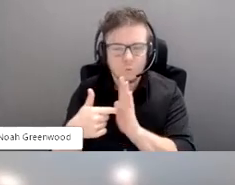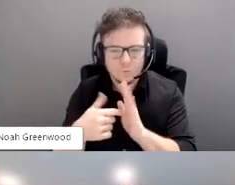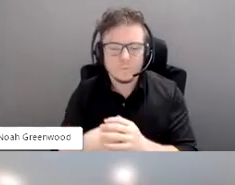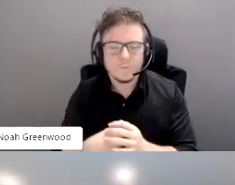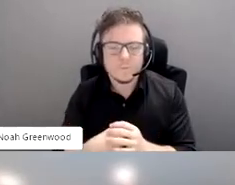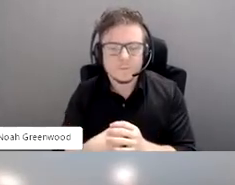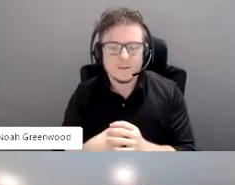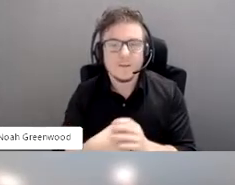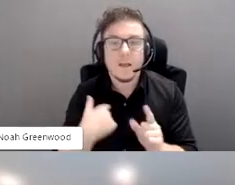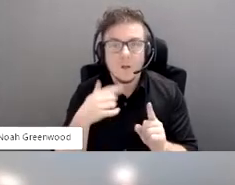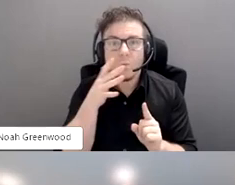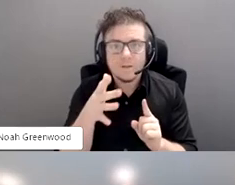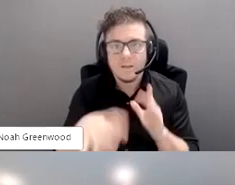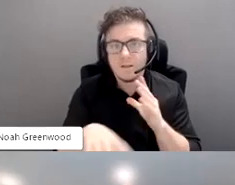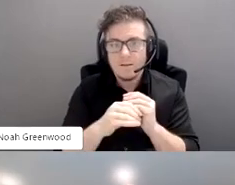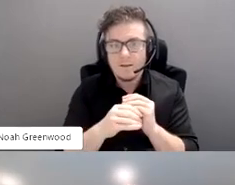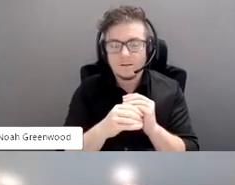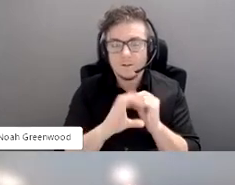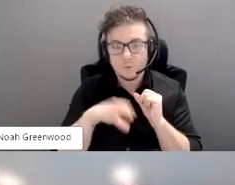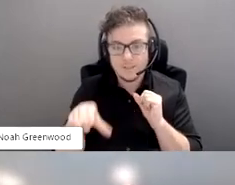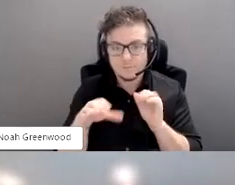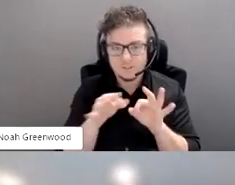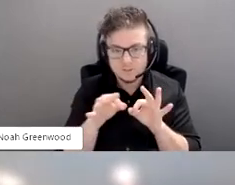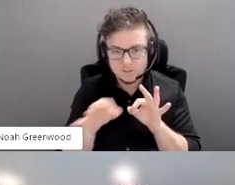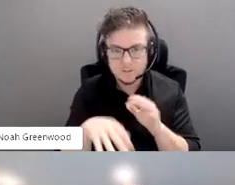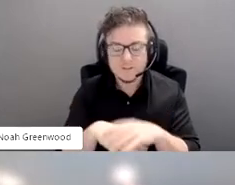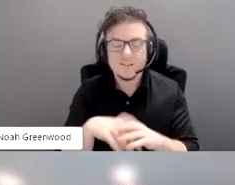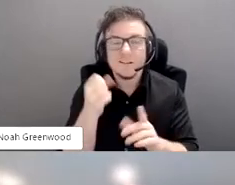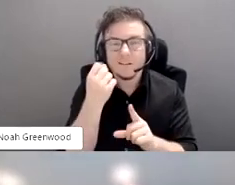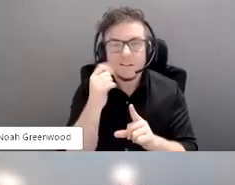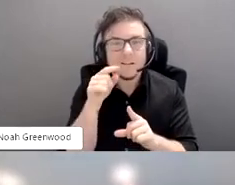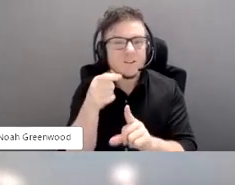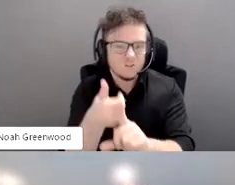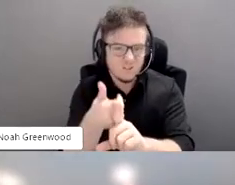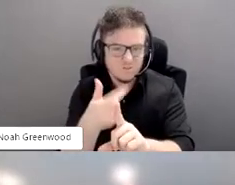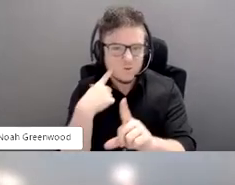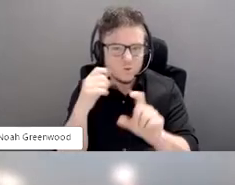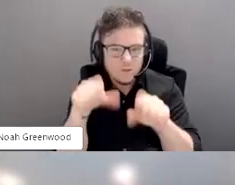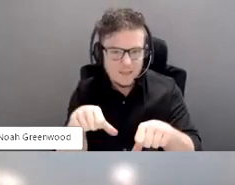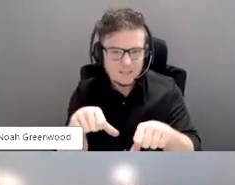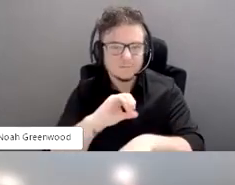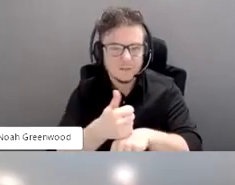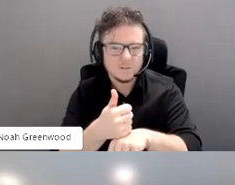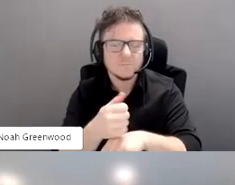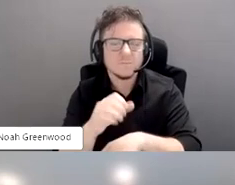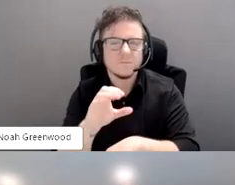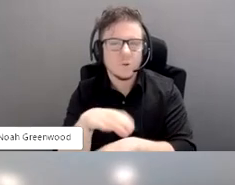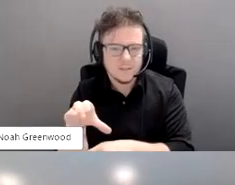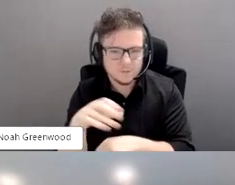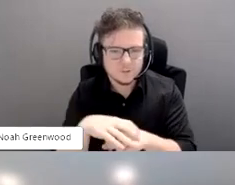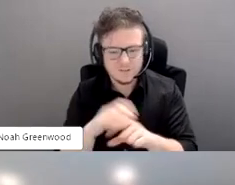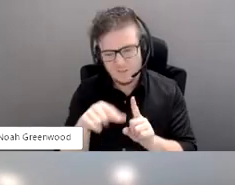on the closed captioning on my end, but you can also on your own screen enable closed captioning, which is at the